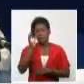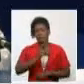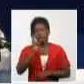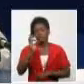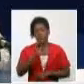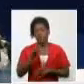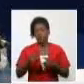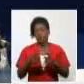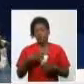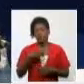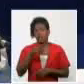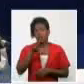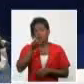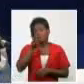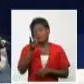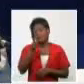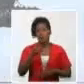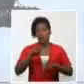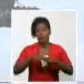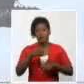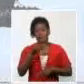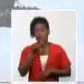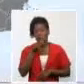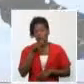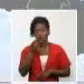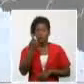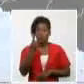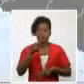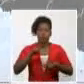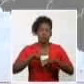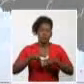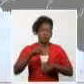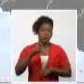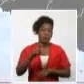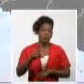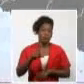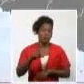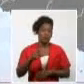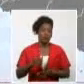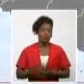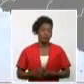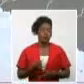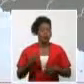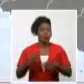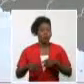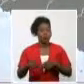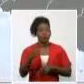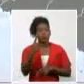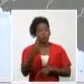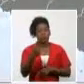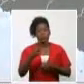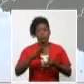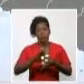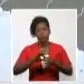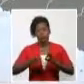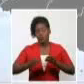50% of the cases. The province in which the highest number of cases were confirmed